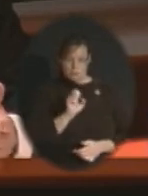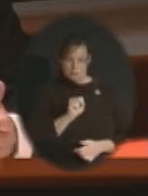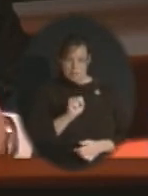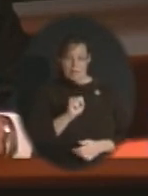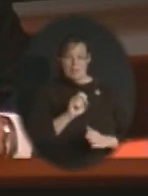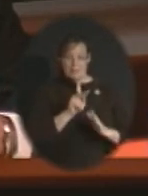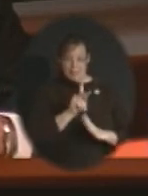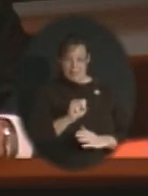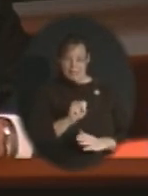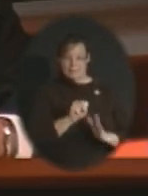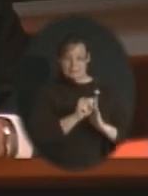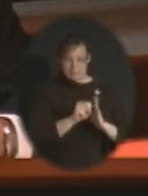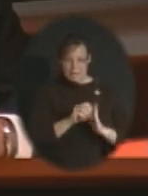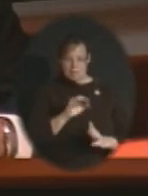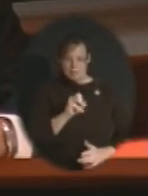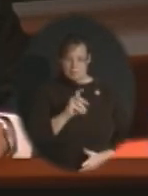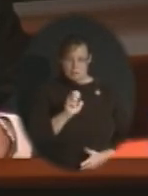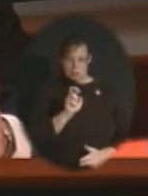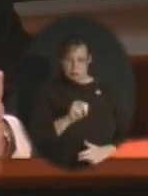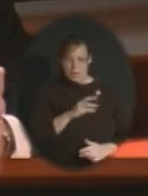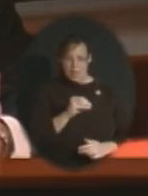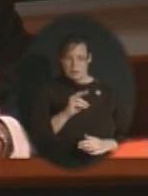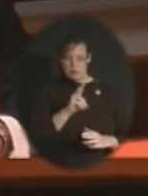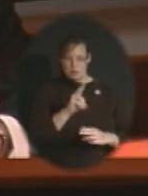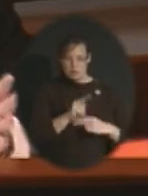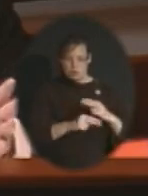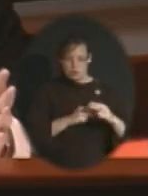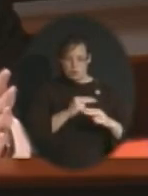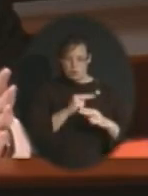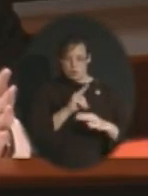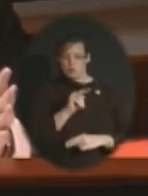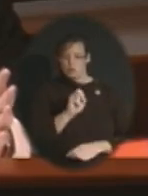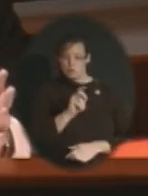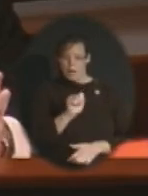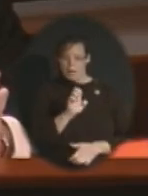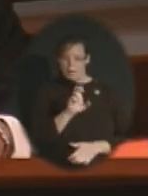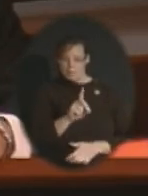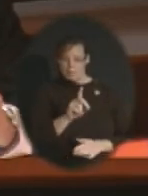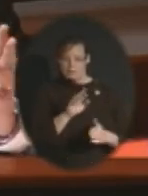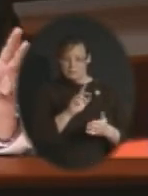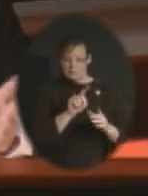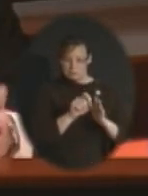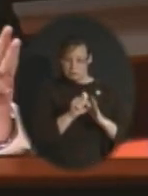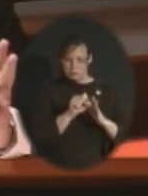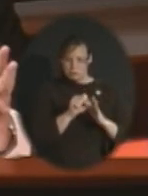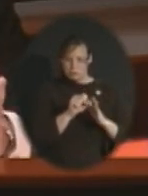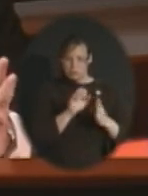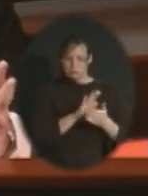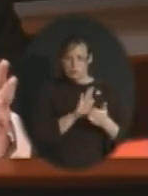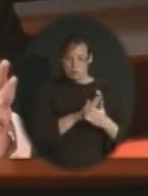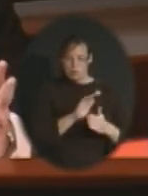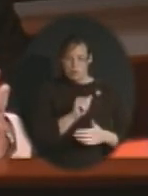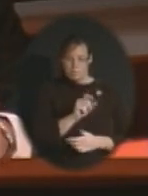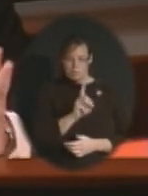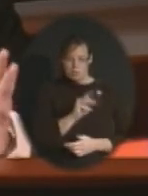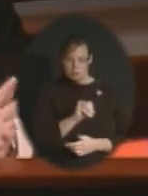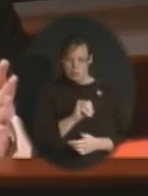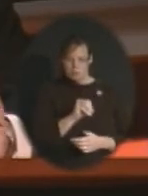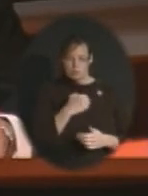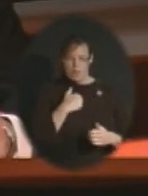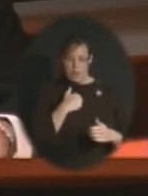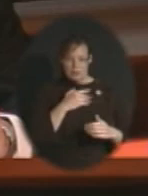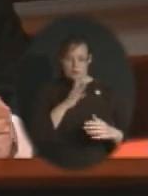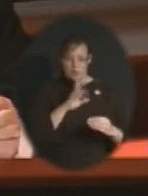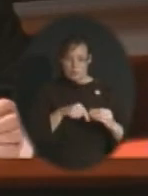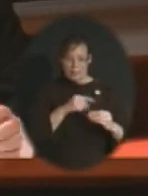today, and the United School Administrators. So it's the second year in a row that they've had this united conference to talk about education